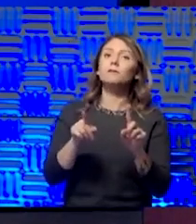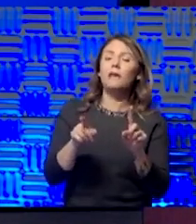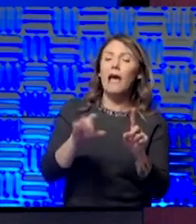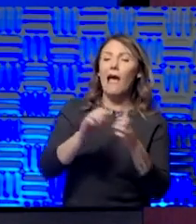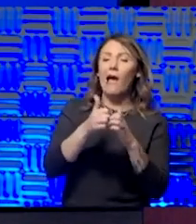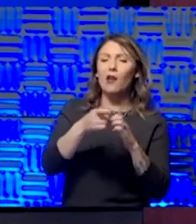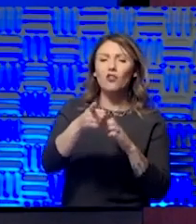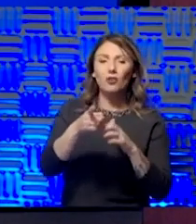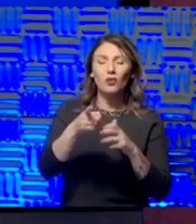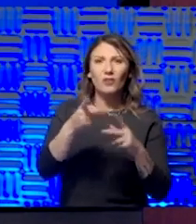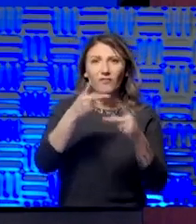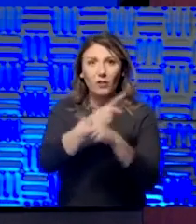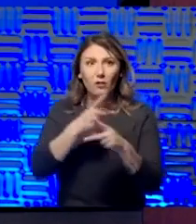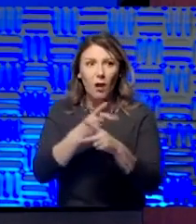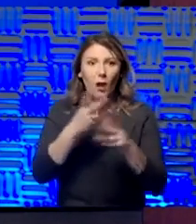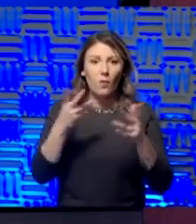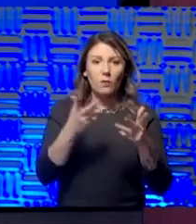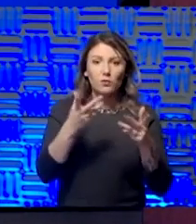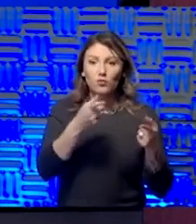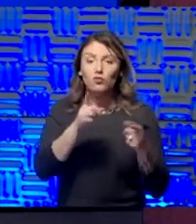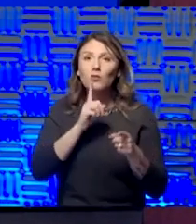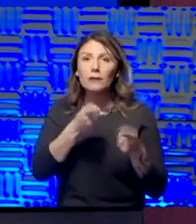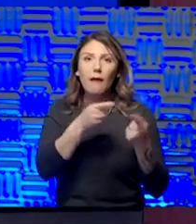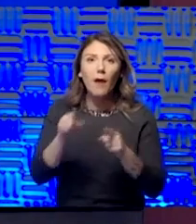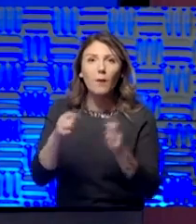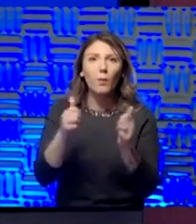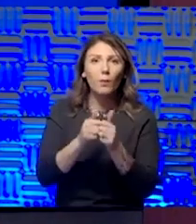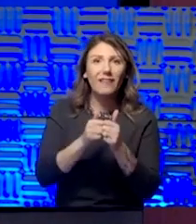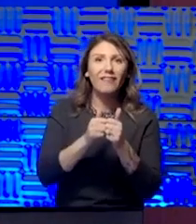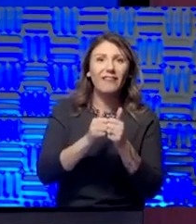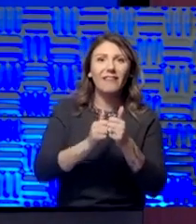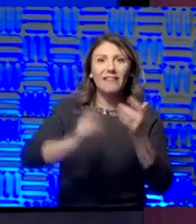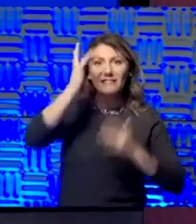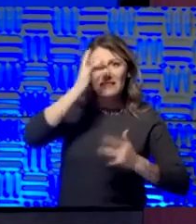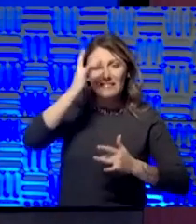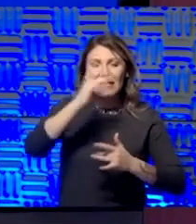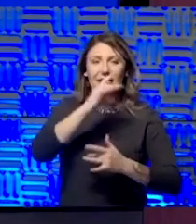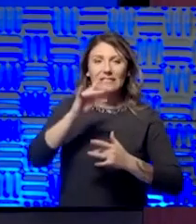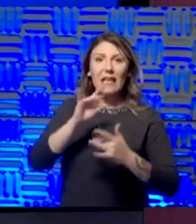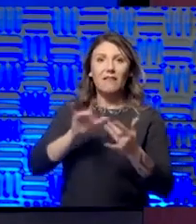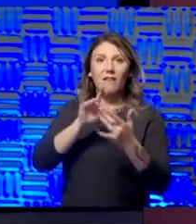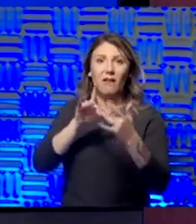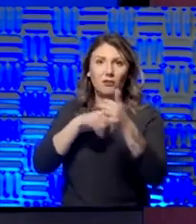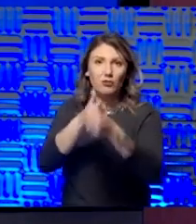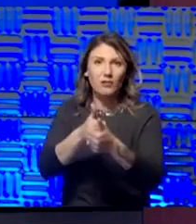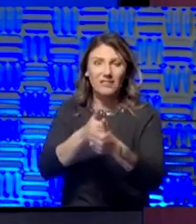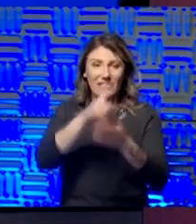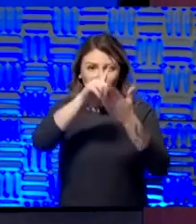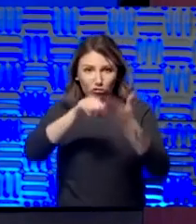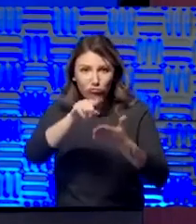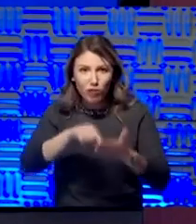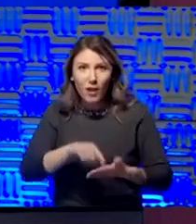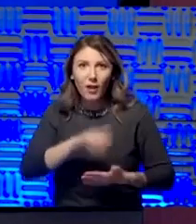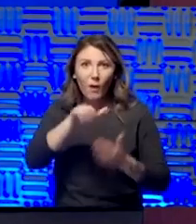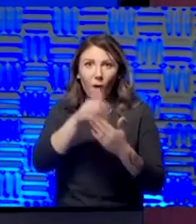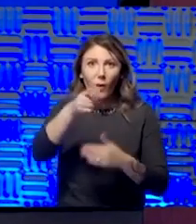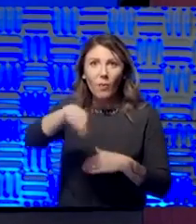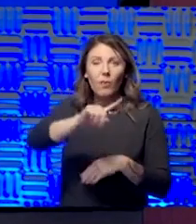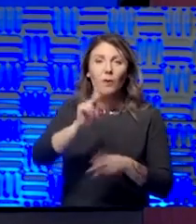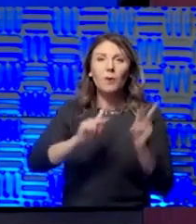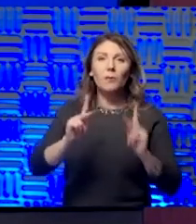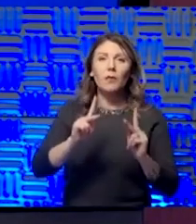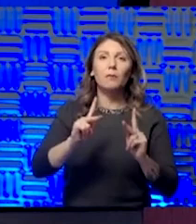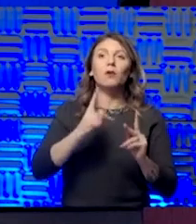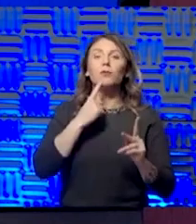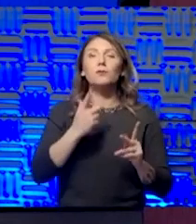real incidence of the disease, that and doing the true contact tracing and checking all those folks. So I do think there is a role